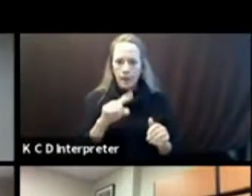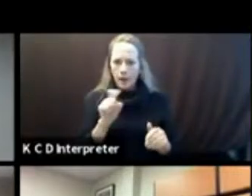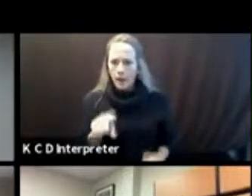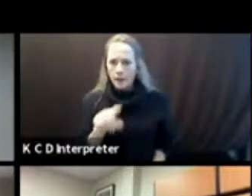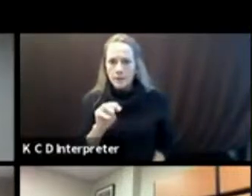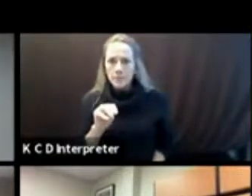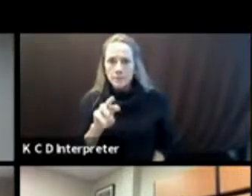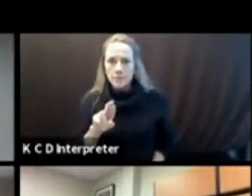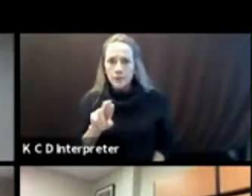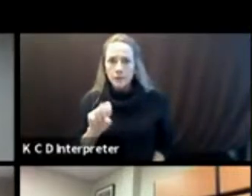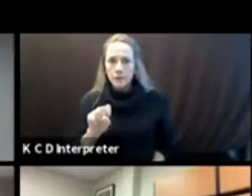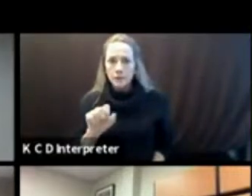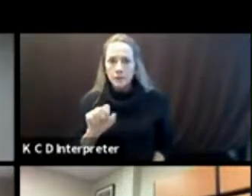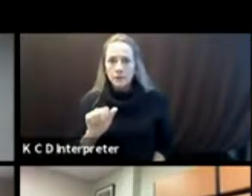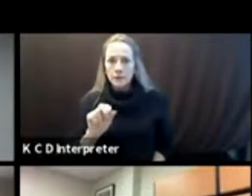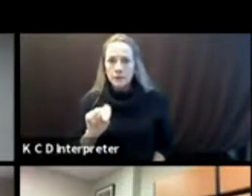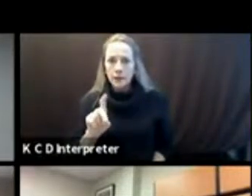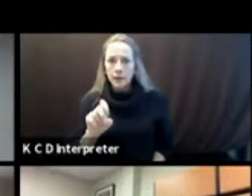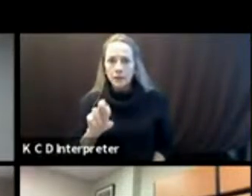Sanders, what our